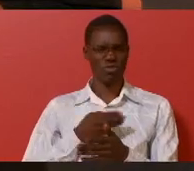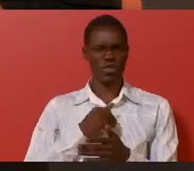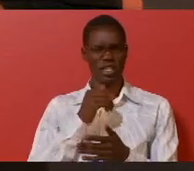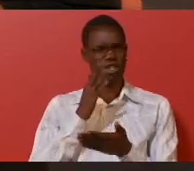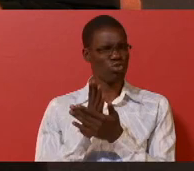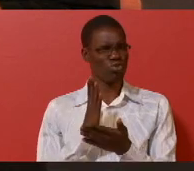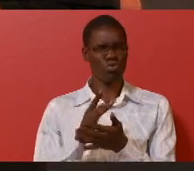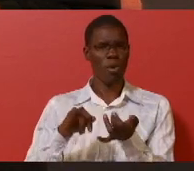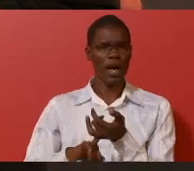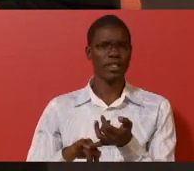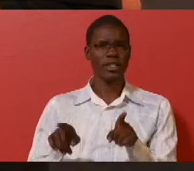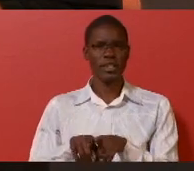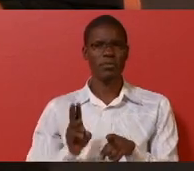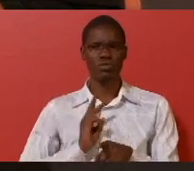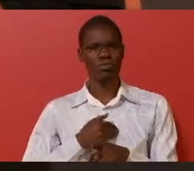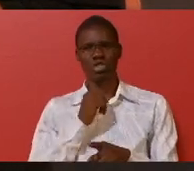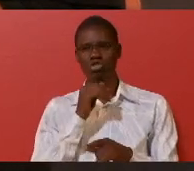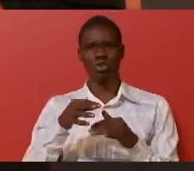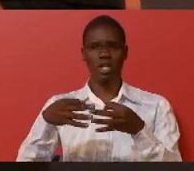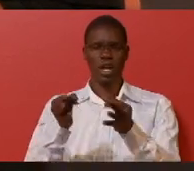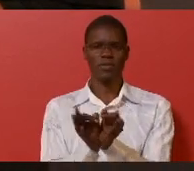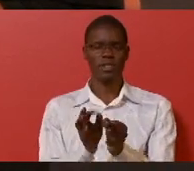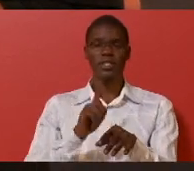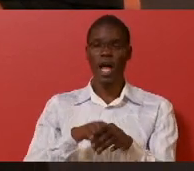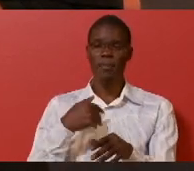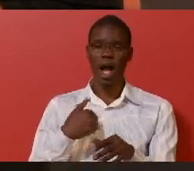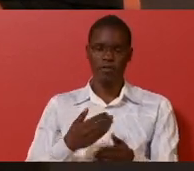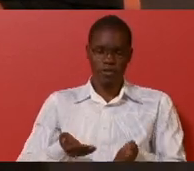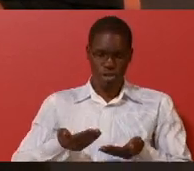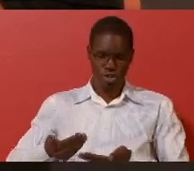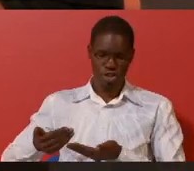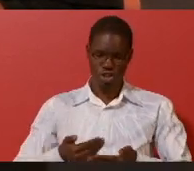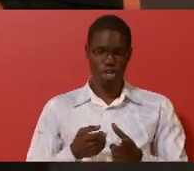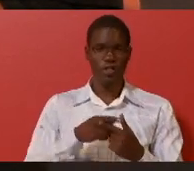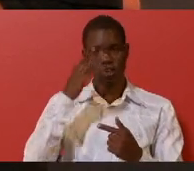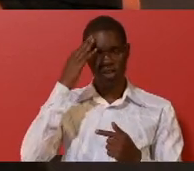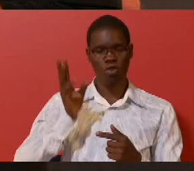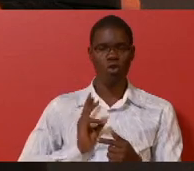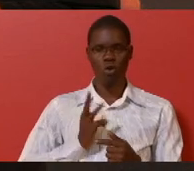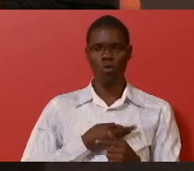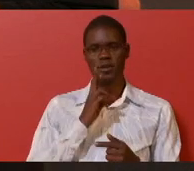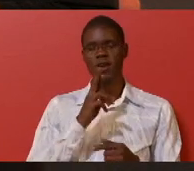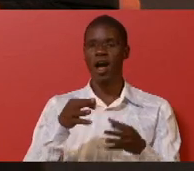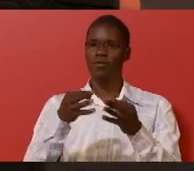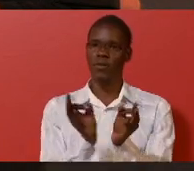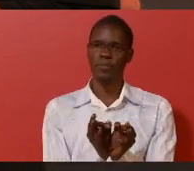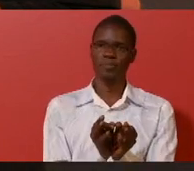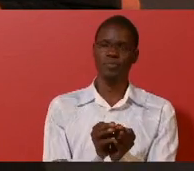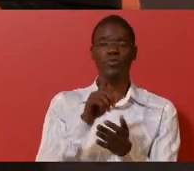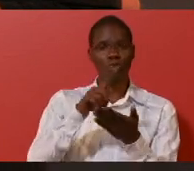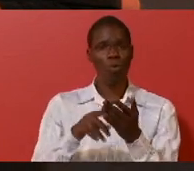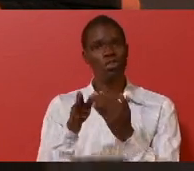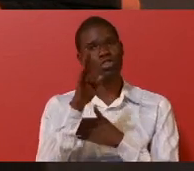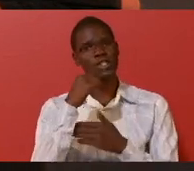married or they're not really a family until they have children. We'd like to suggest that this is not what God is